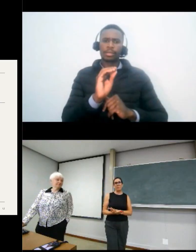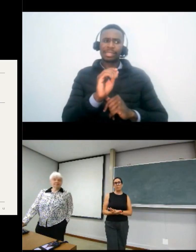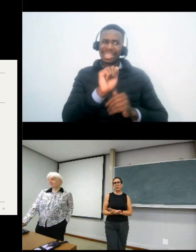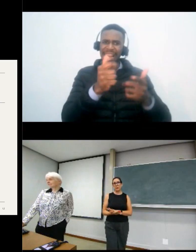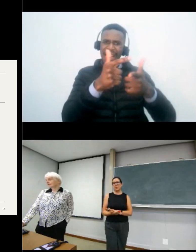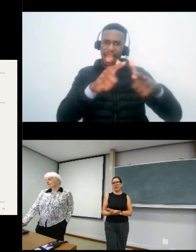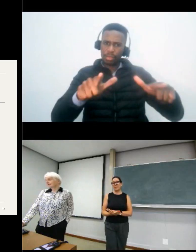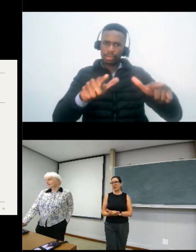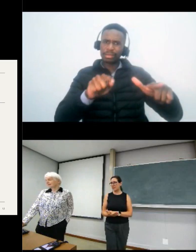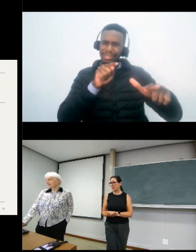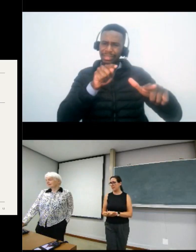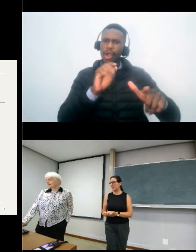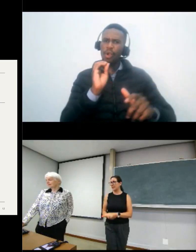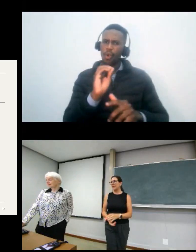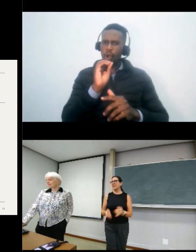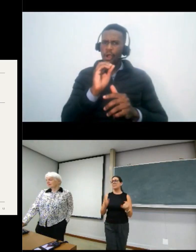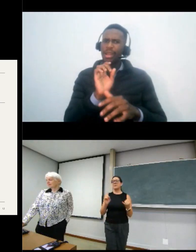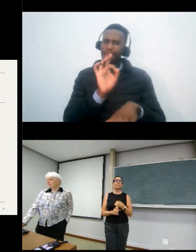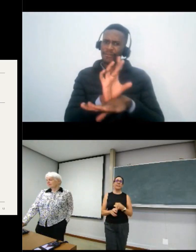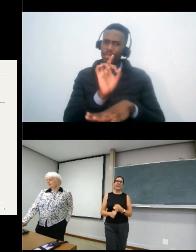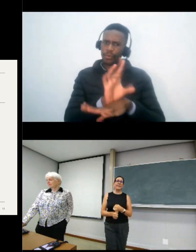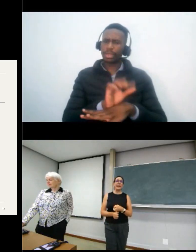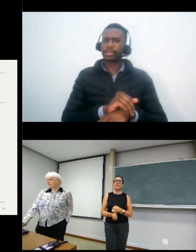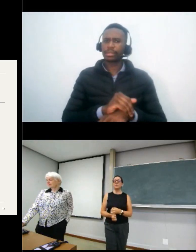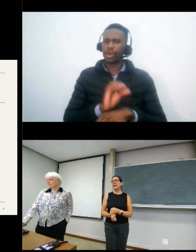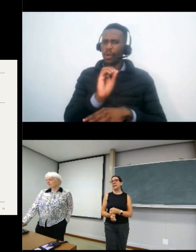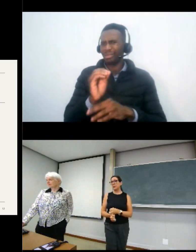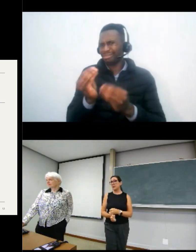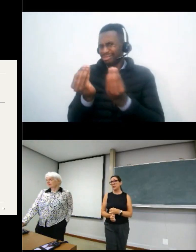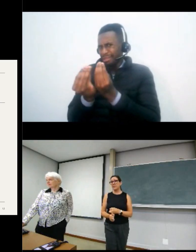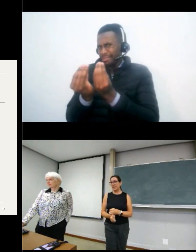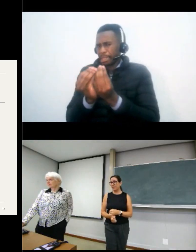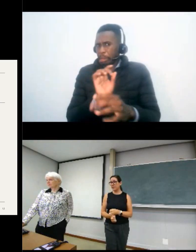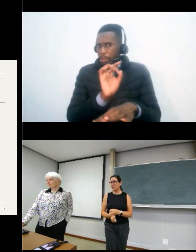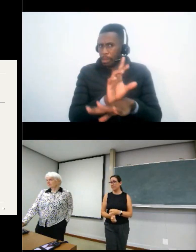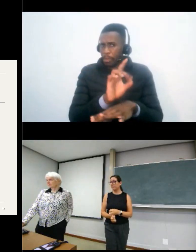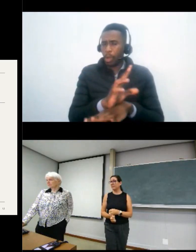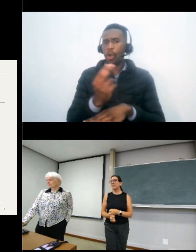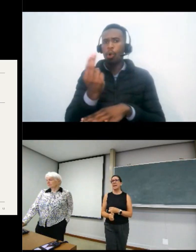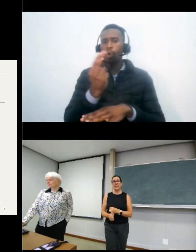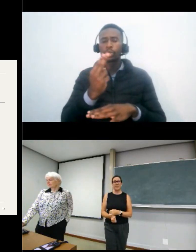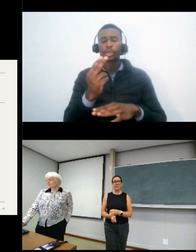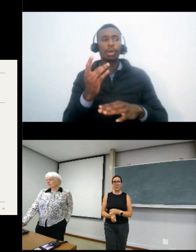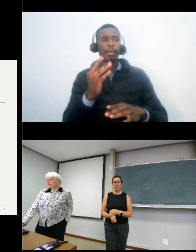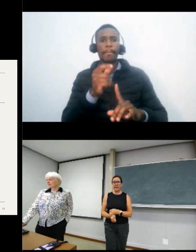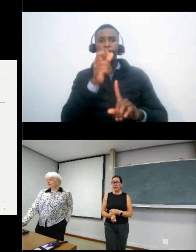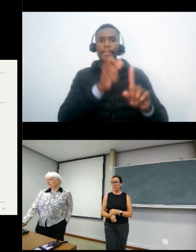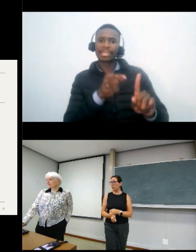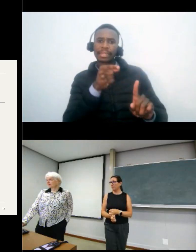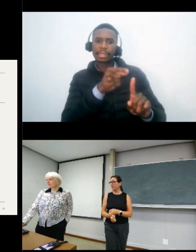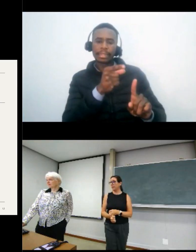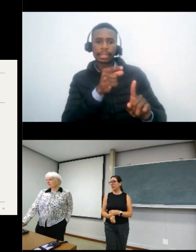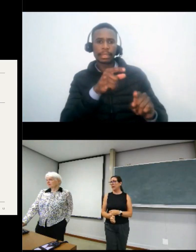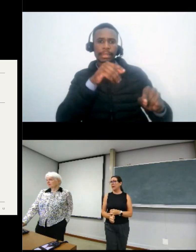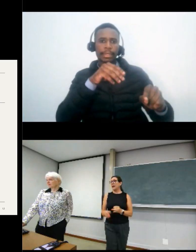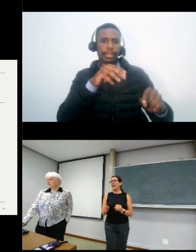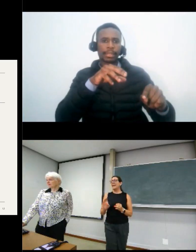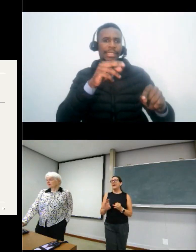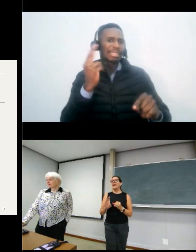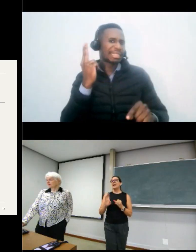language produced by participants. Specifically, the age of diagnosis of deafness, that plays a